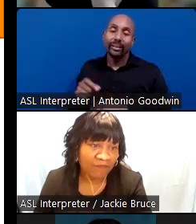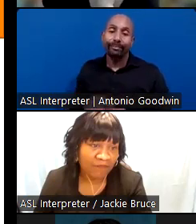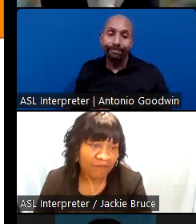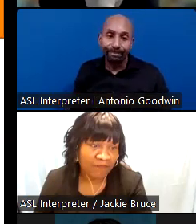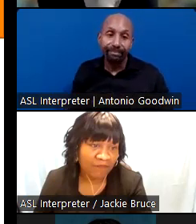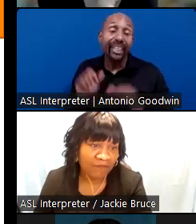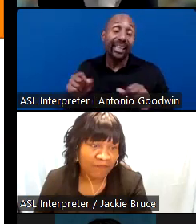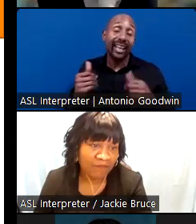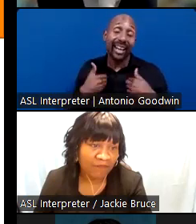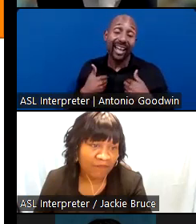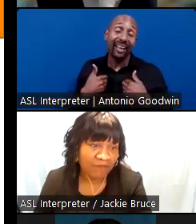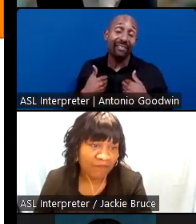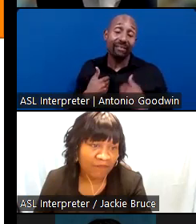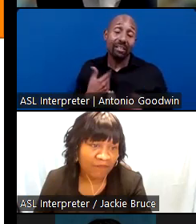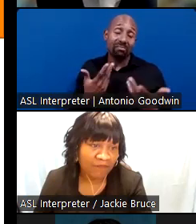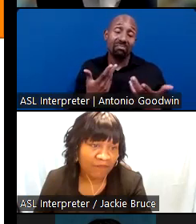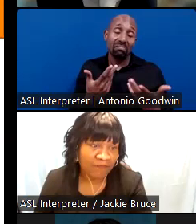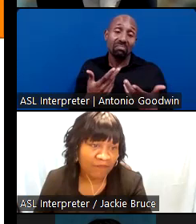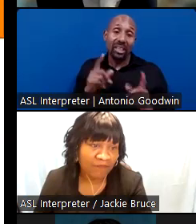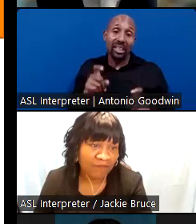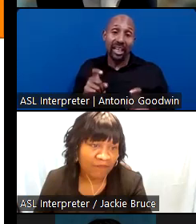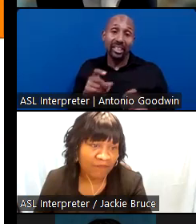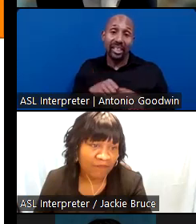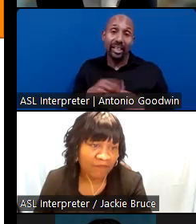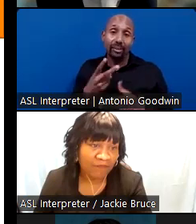So did that make sense, Jackie?